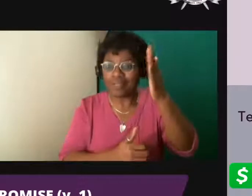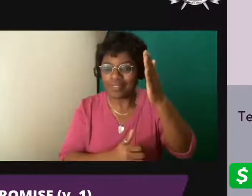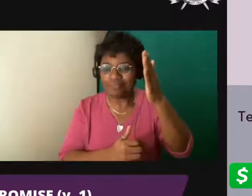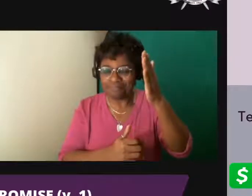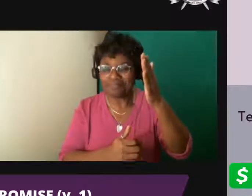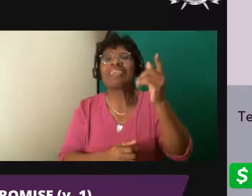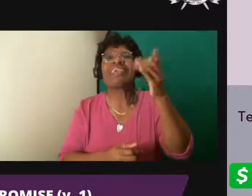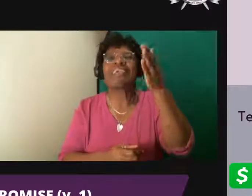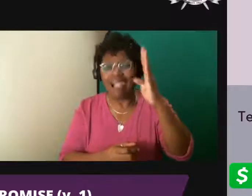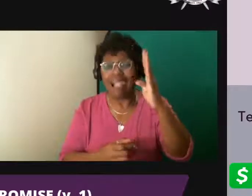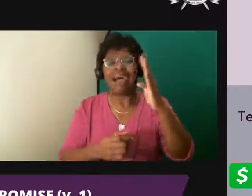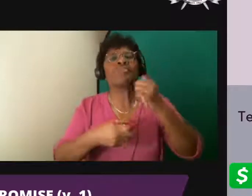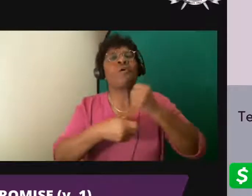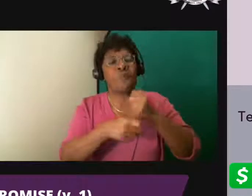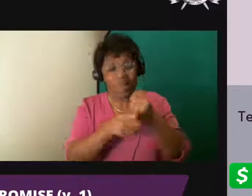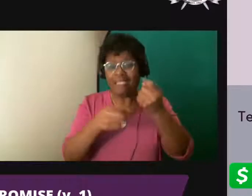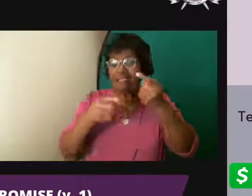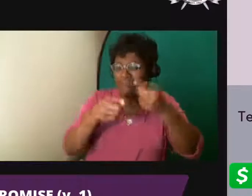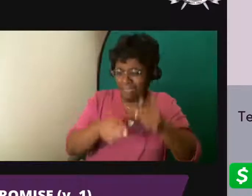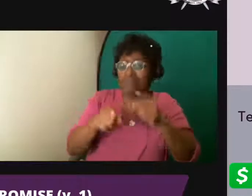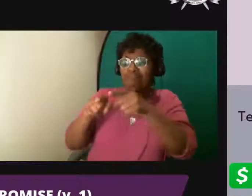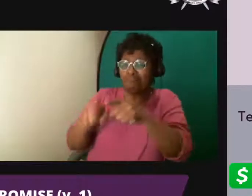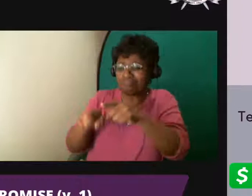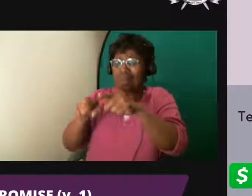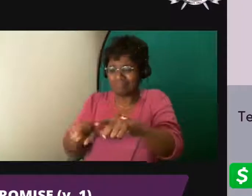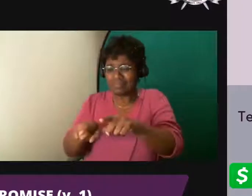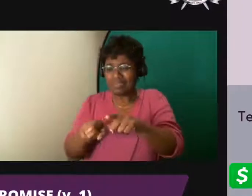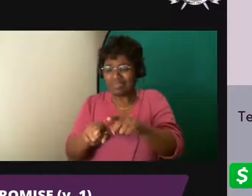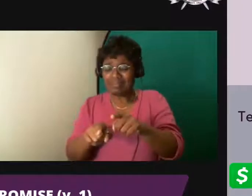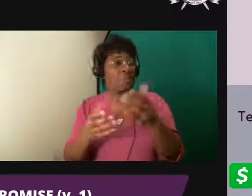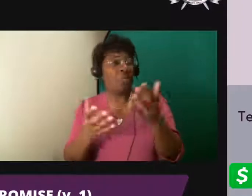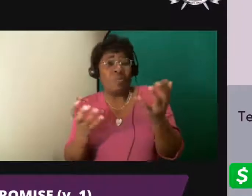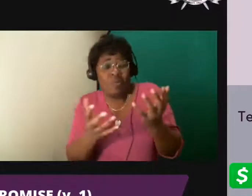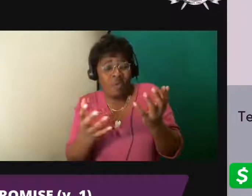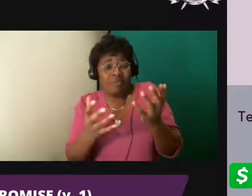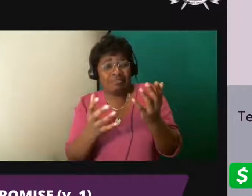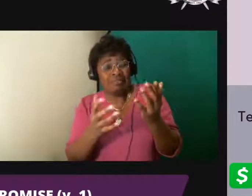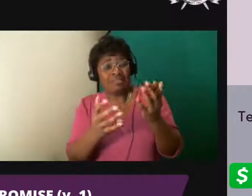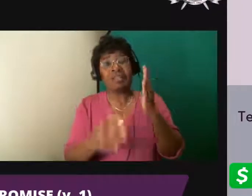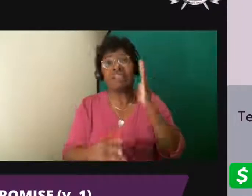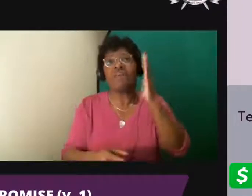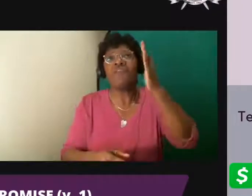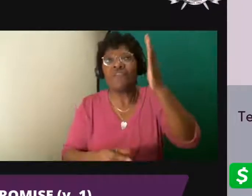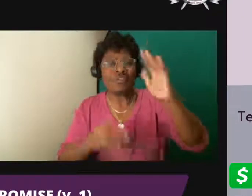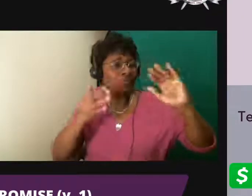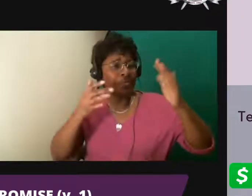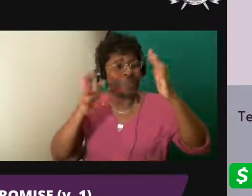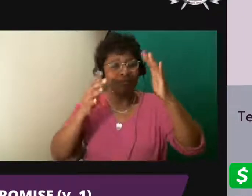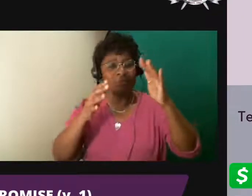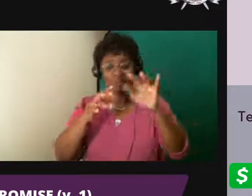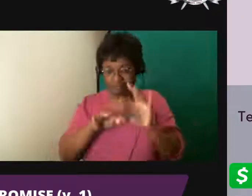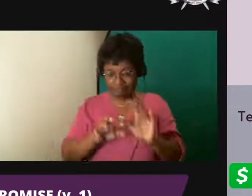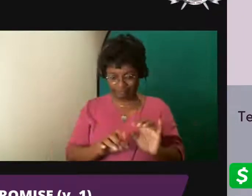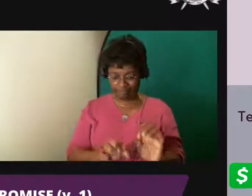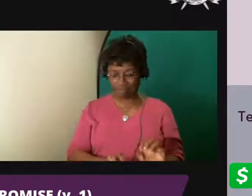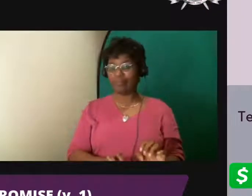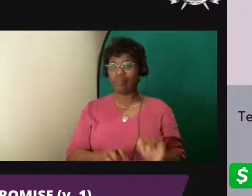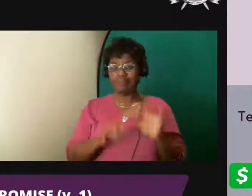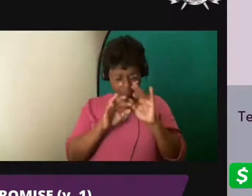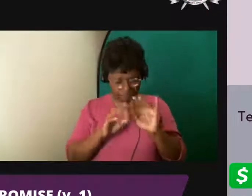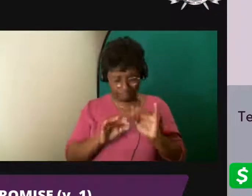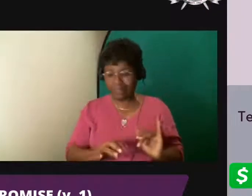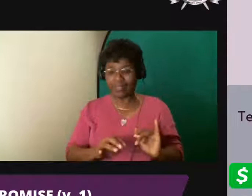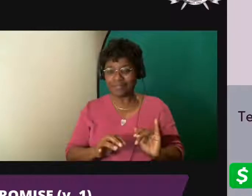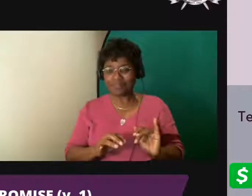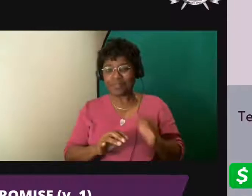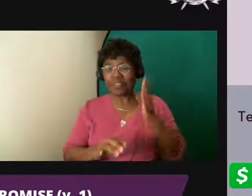it happen. Oh, so what is the in that day praise? What's your in right there in the chat? Just type what your in that day